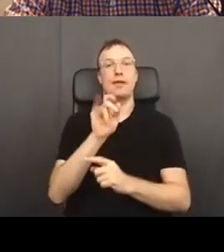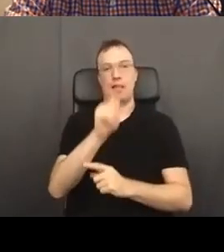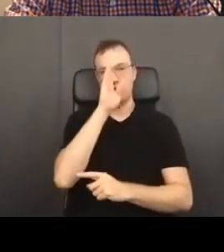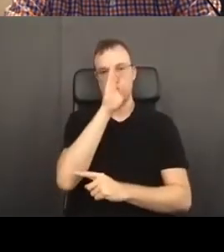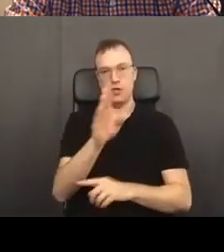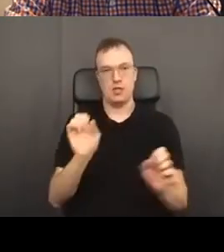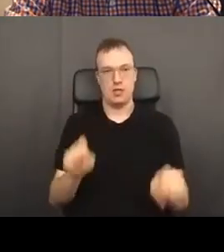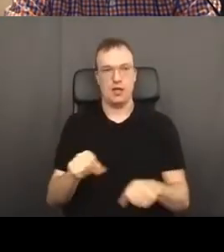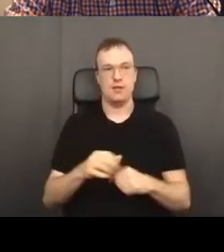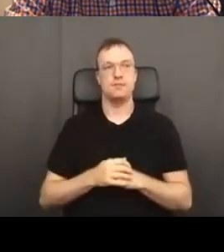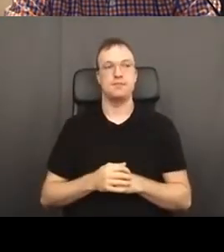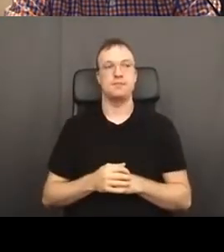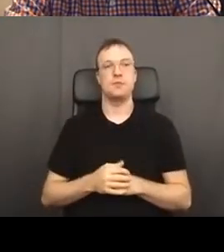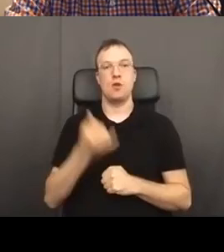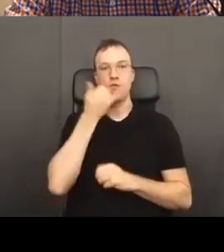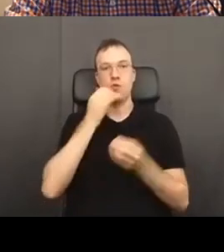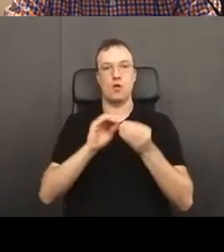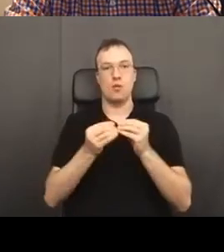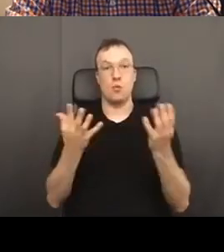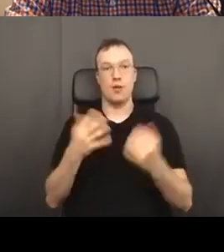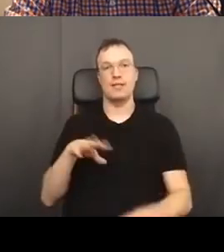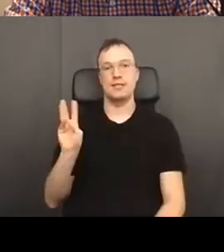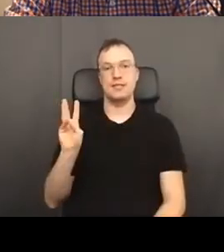directly. Telephone number is